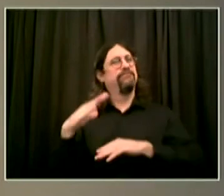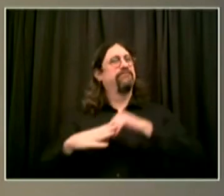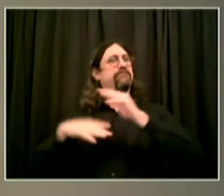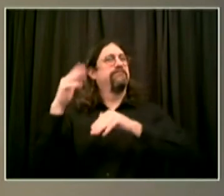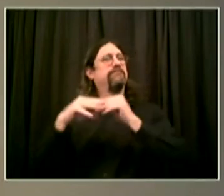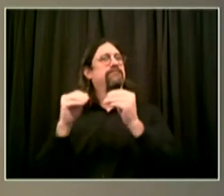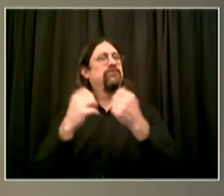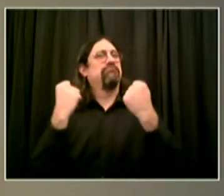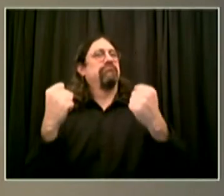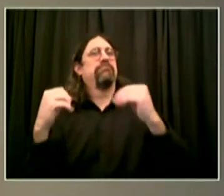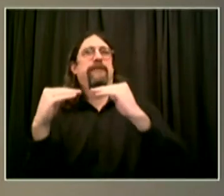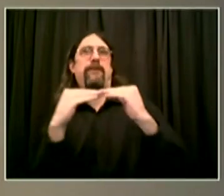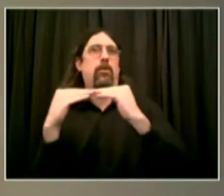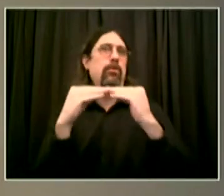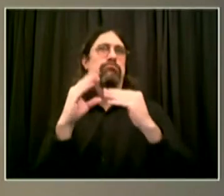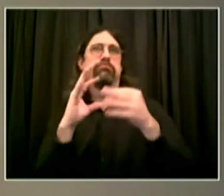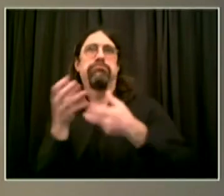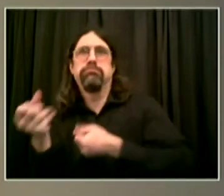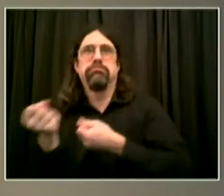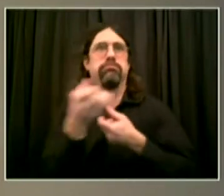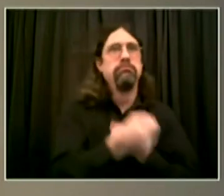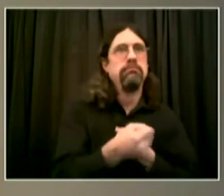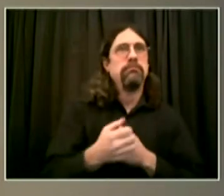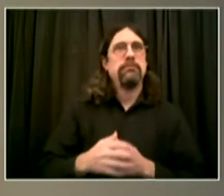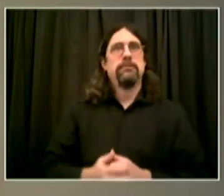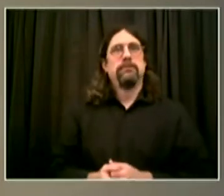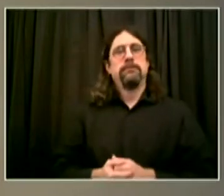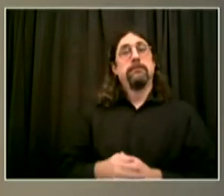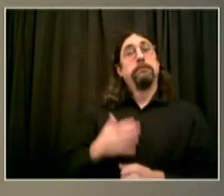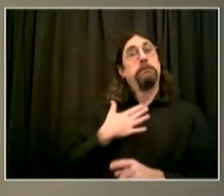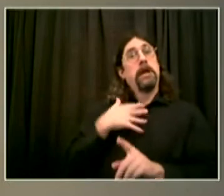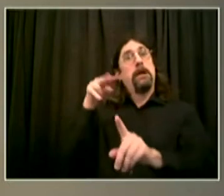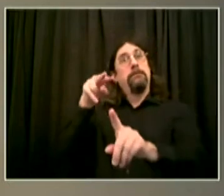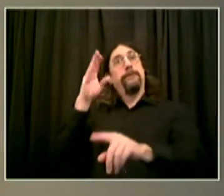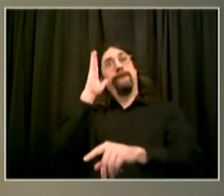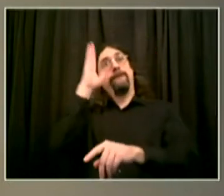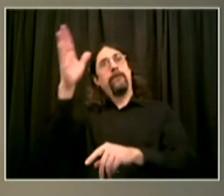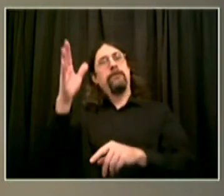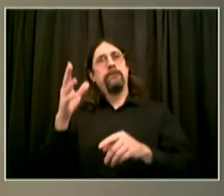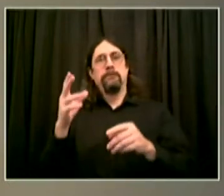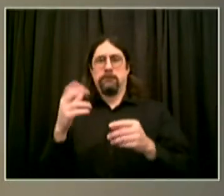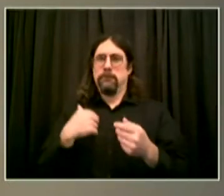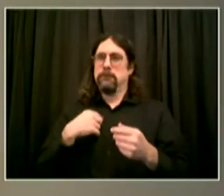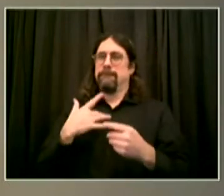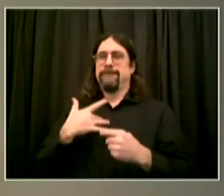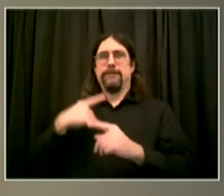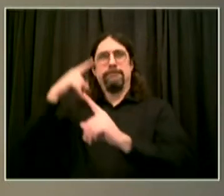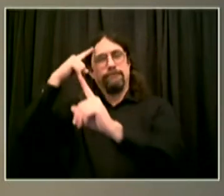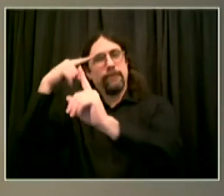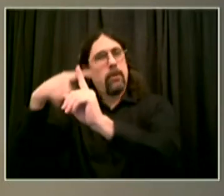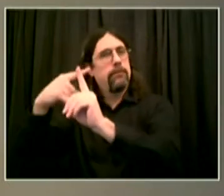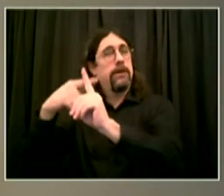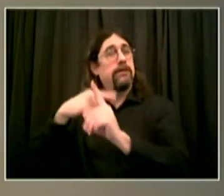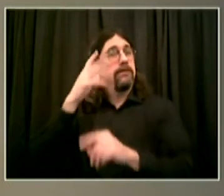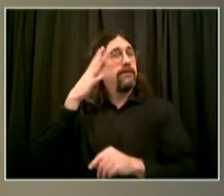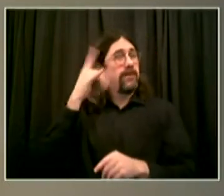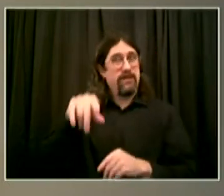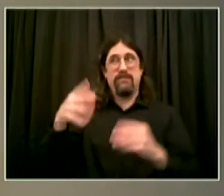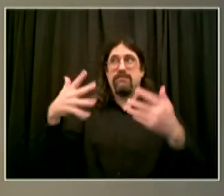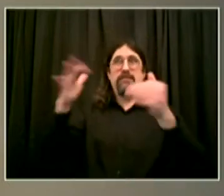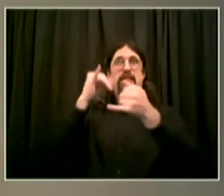clear guidelines and penalties, particularly for the most egregious violations by police officers, these all represent